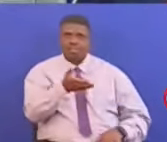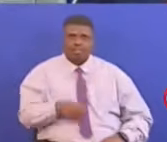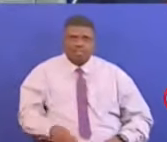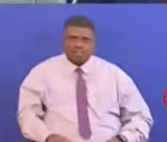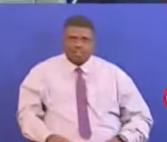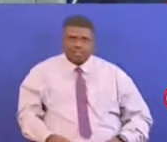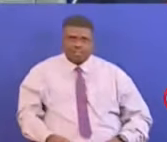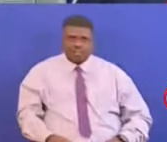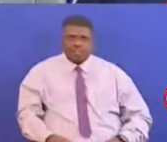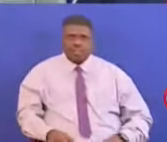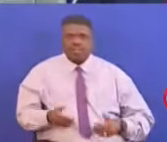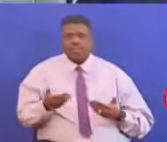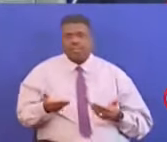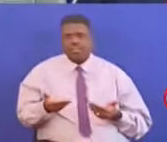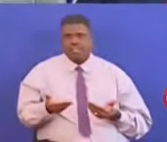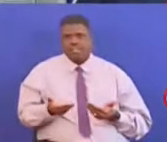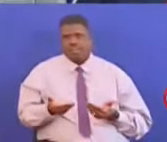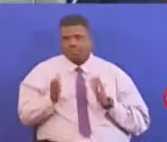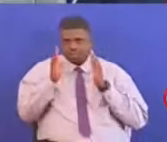Deputy Speaker, let me ask you a question.